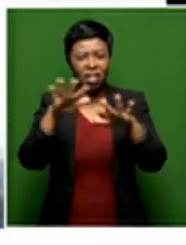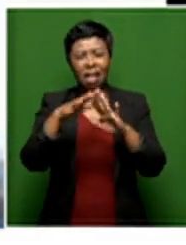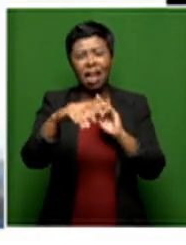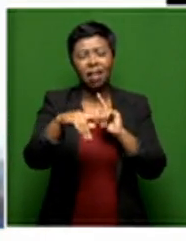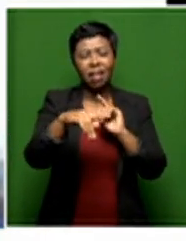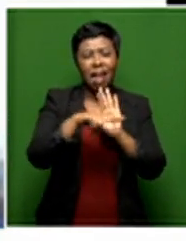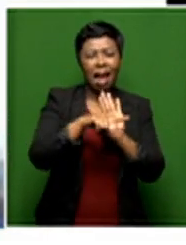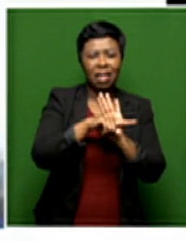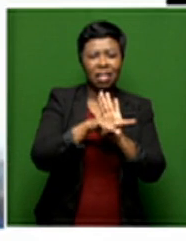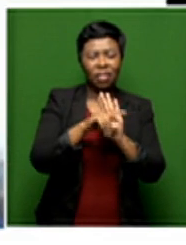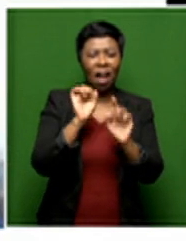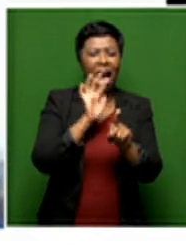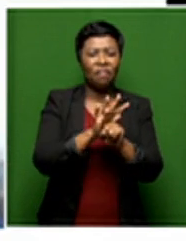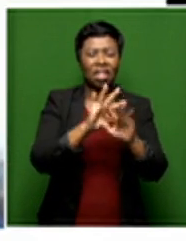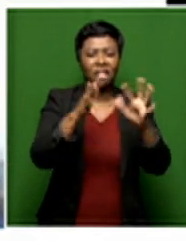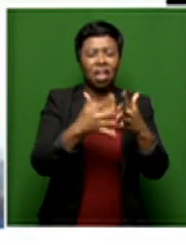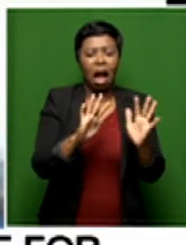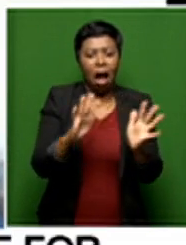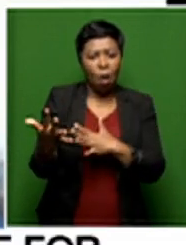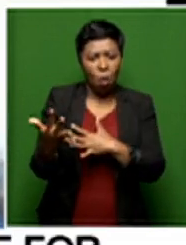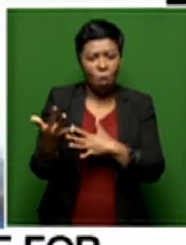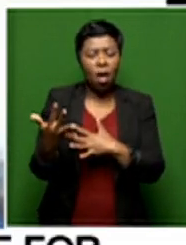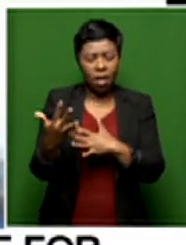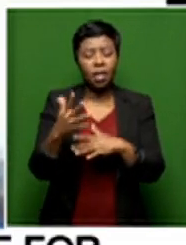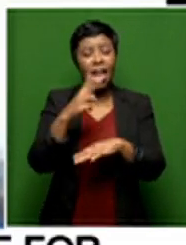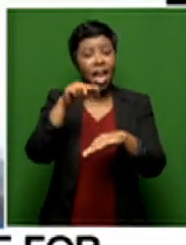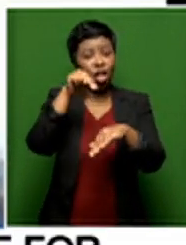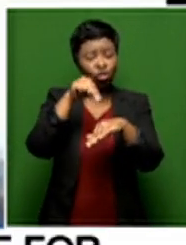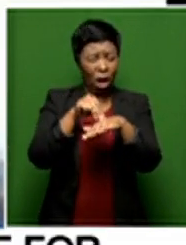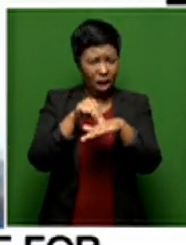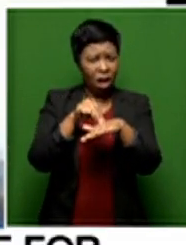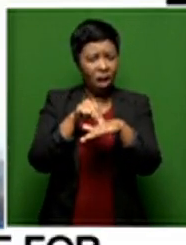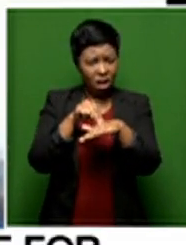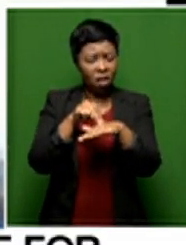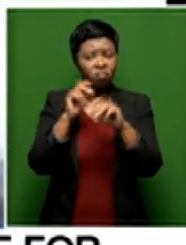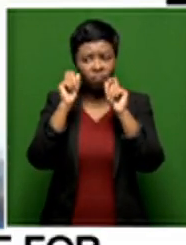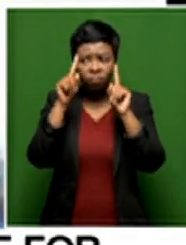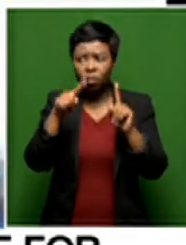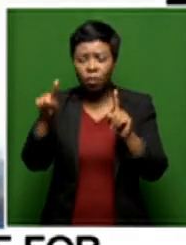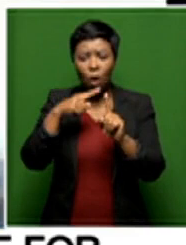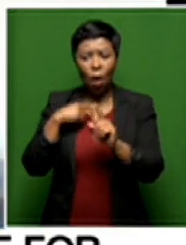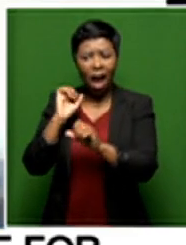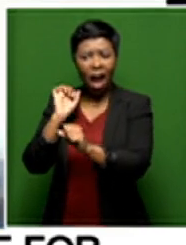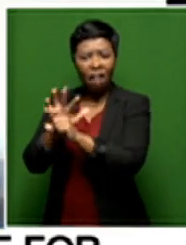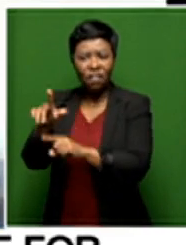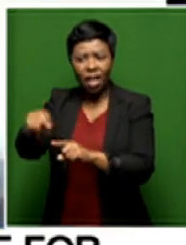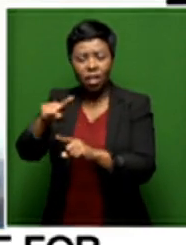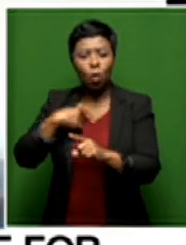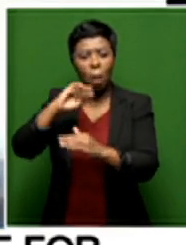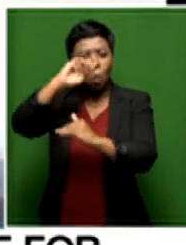negative way. And to just be cognizant of nature around us, how we are affecting it and how we can help and protect